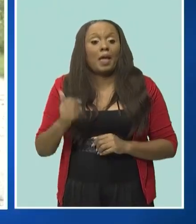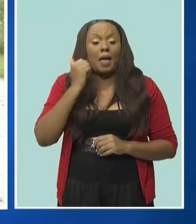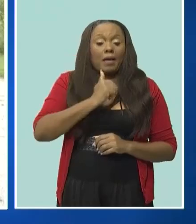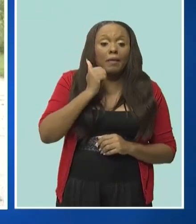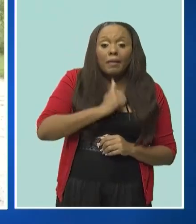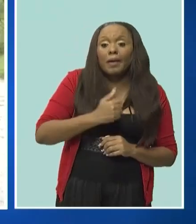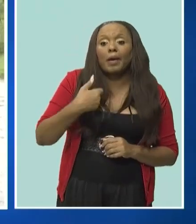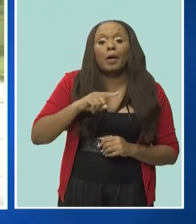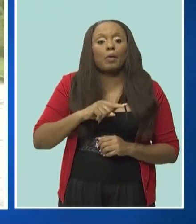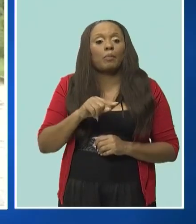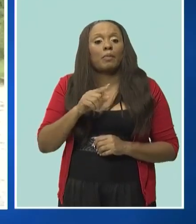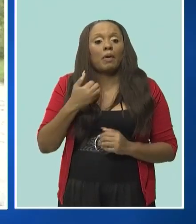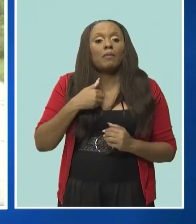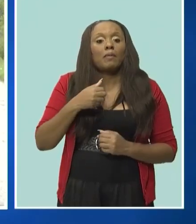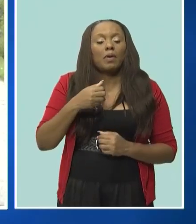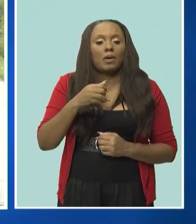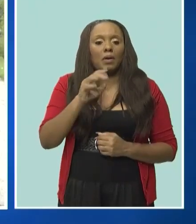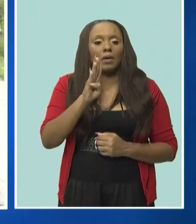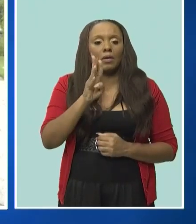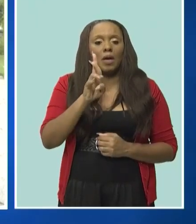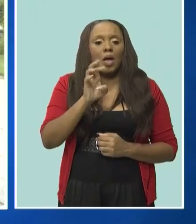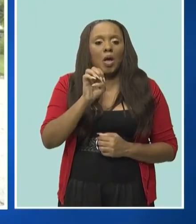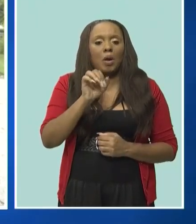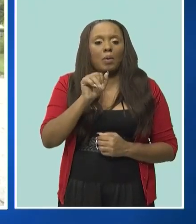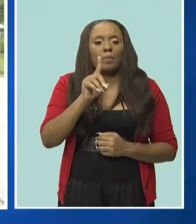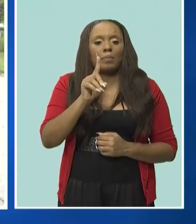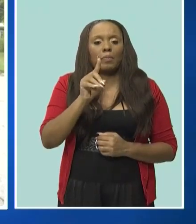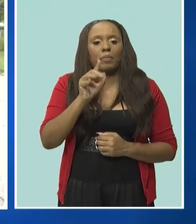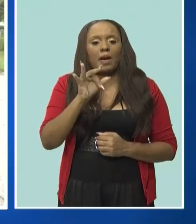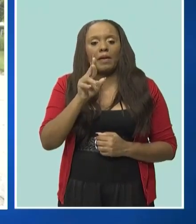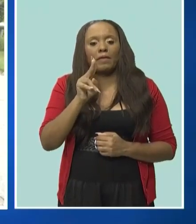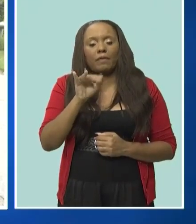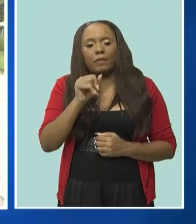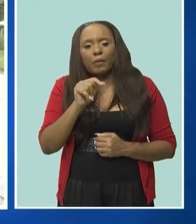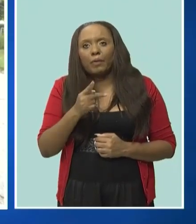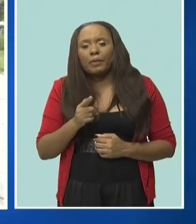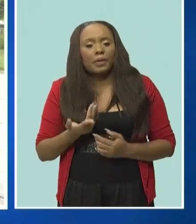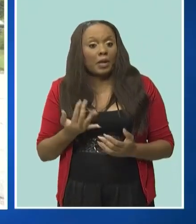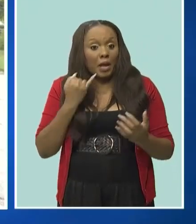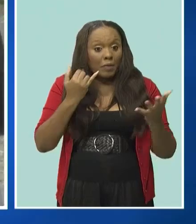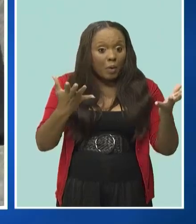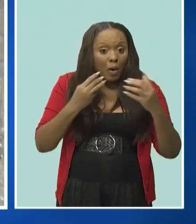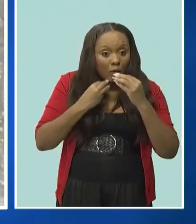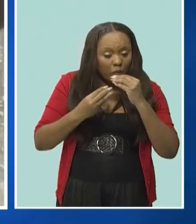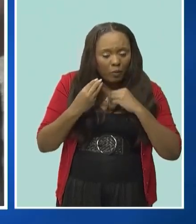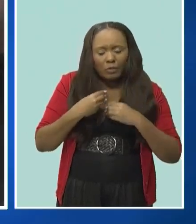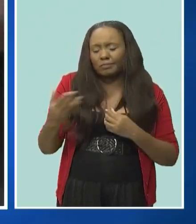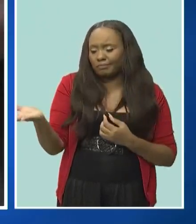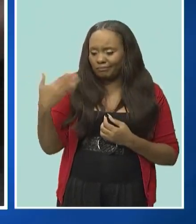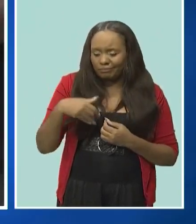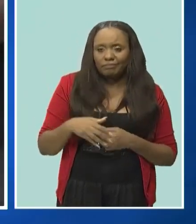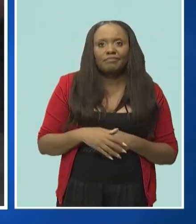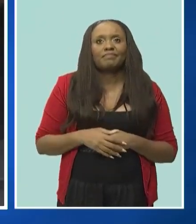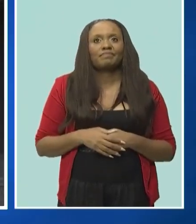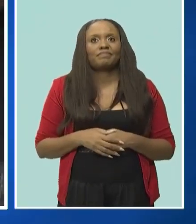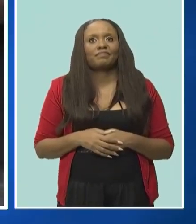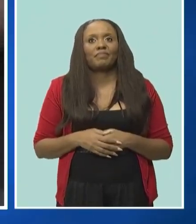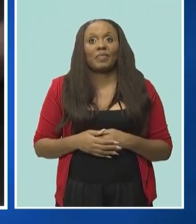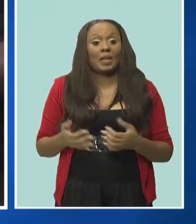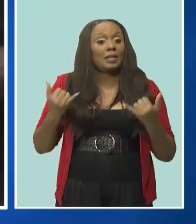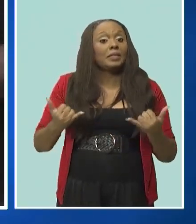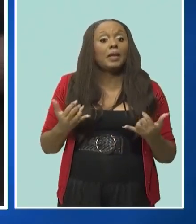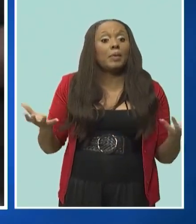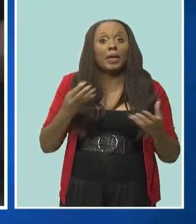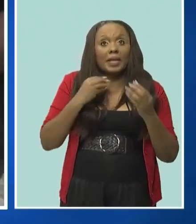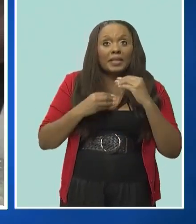keep everything, anybody pass want anything to eat, to get something to eat. We don't worry about that there, everything is okay. He spoke about what today's meal offering